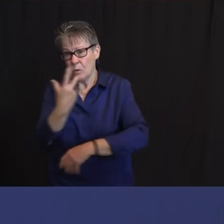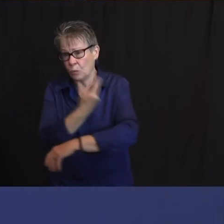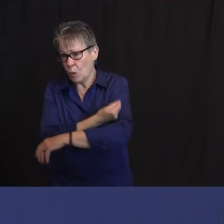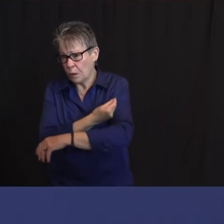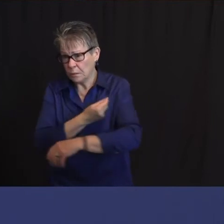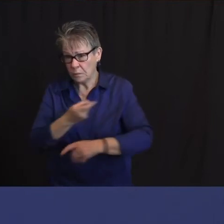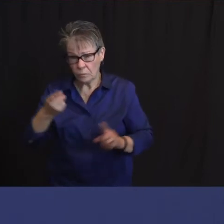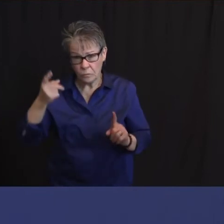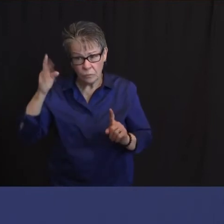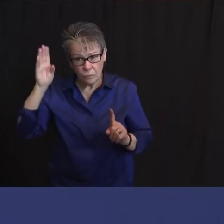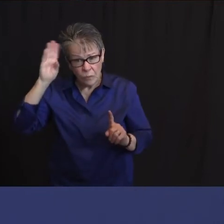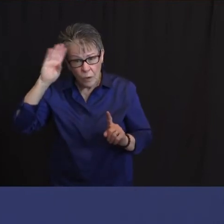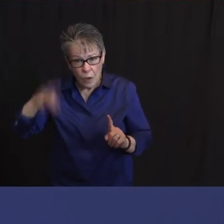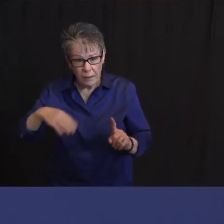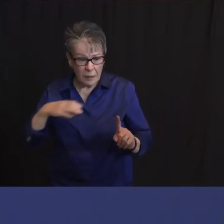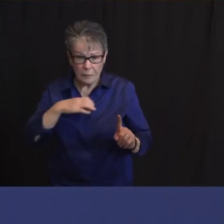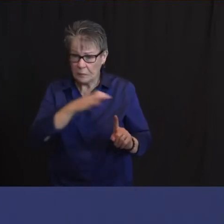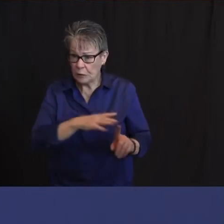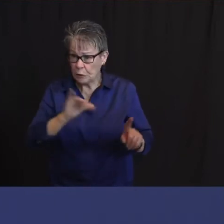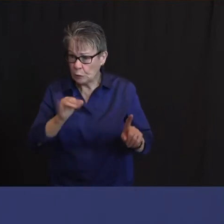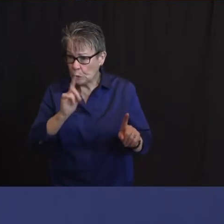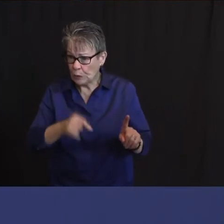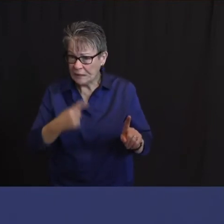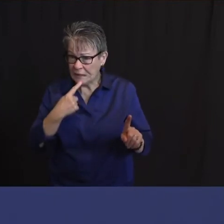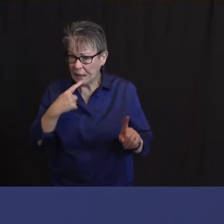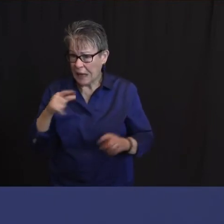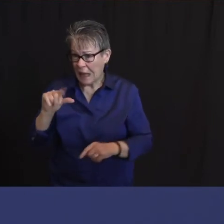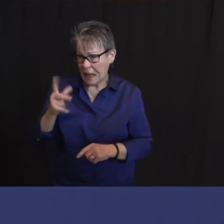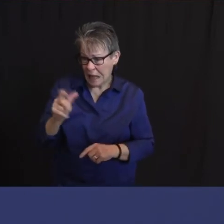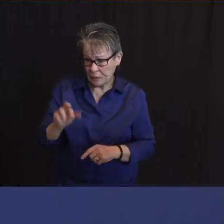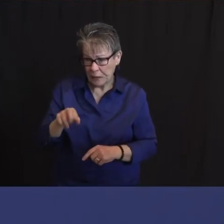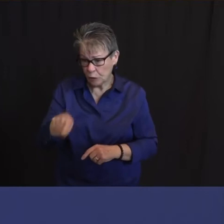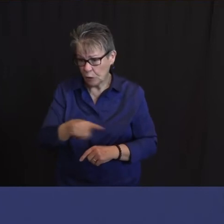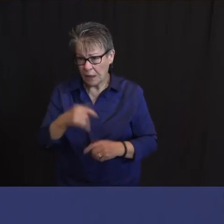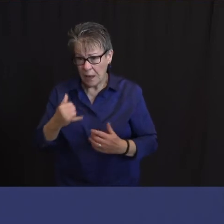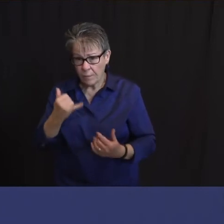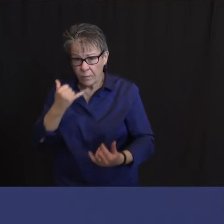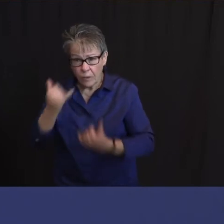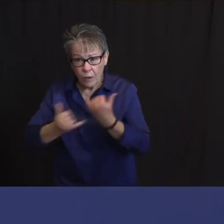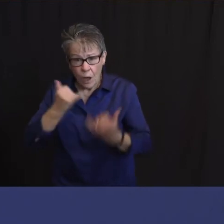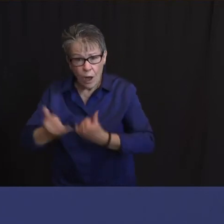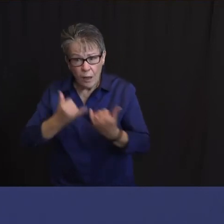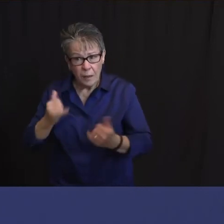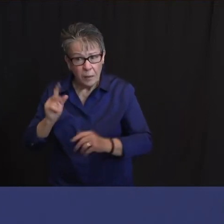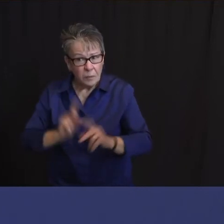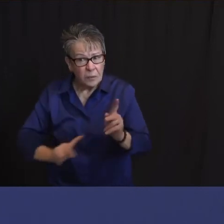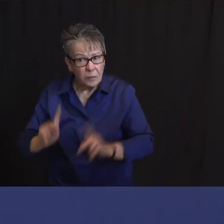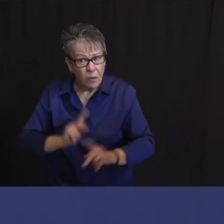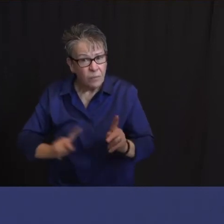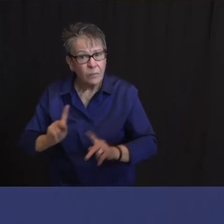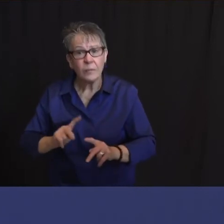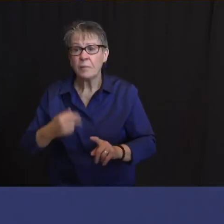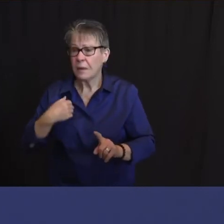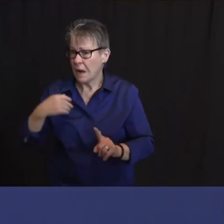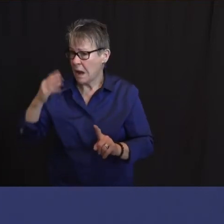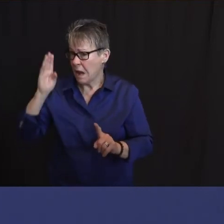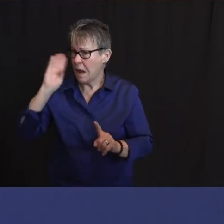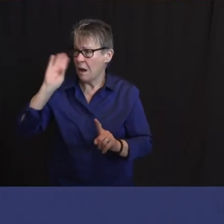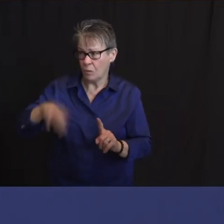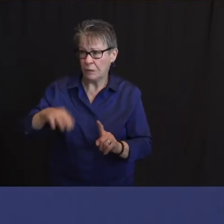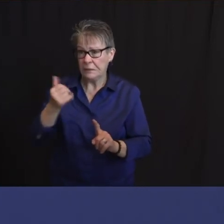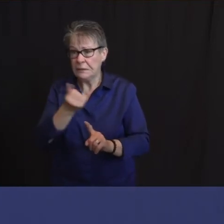said Gloucester is getting back to people, but we've heard from several people, one that went to